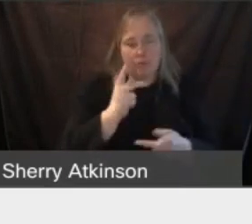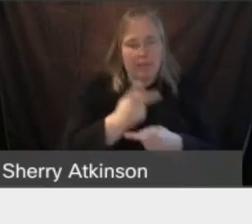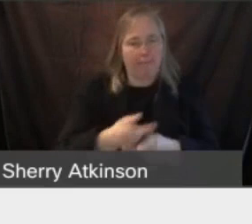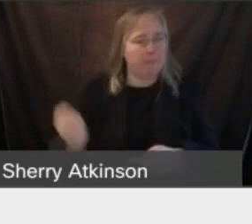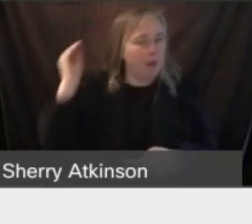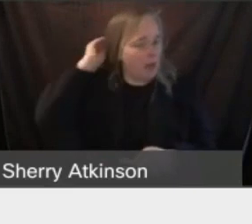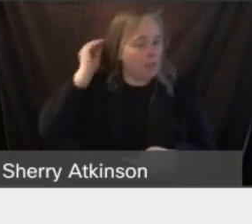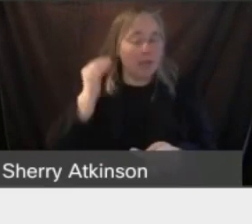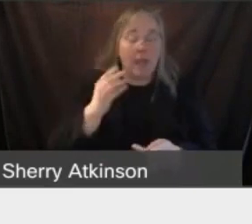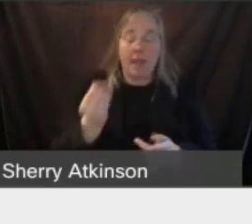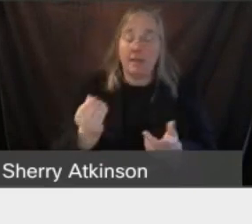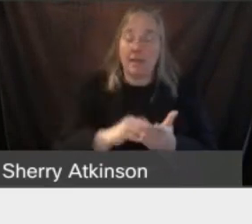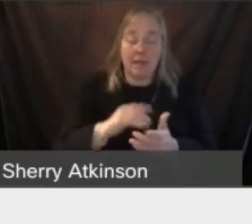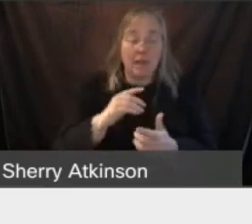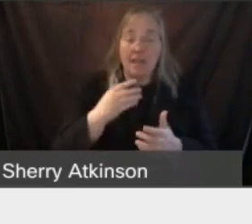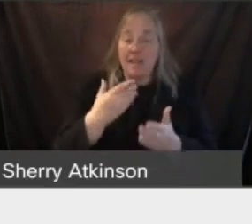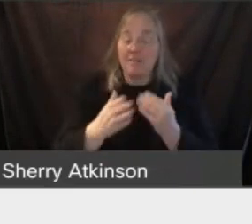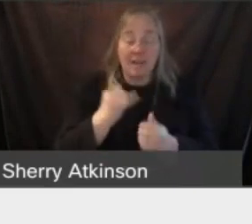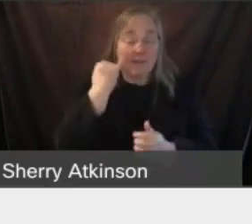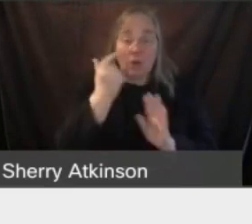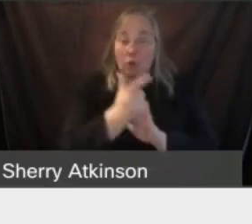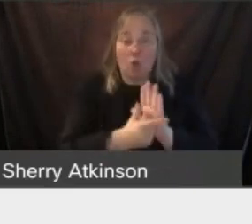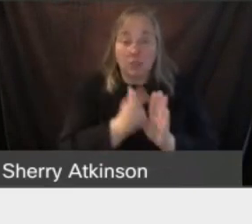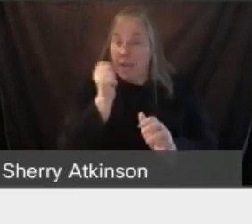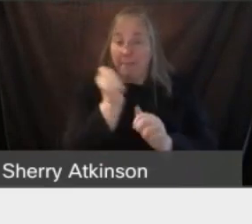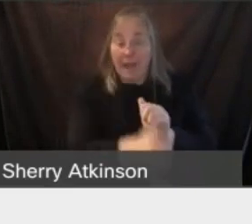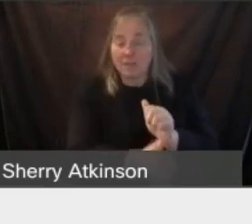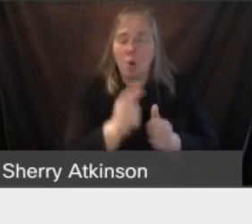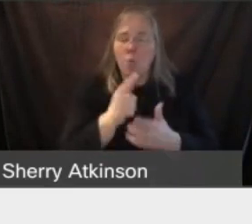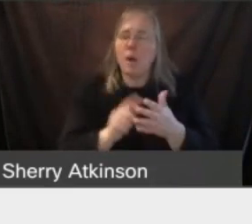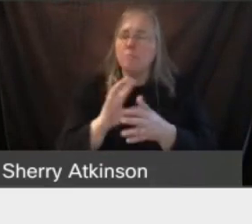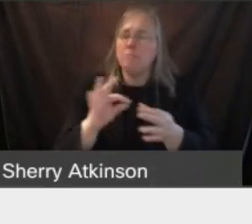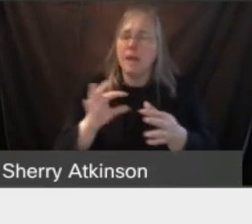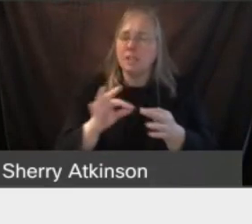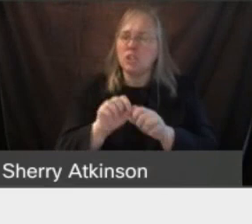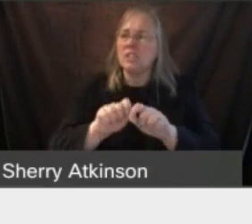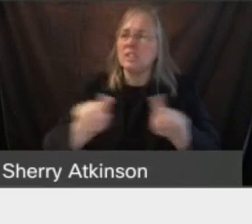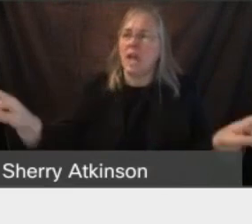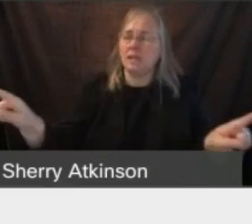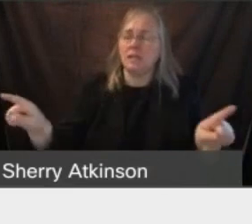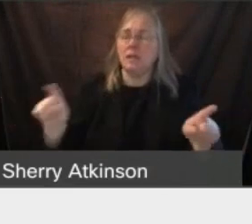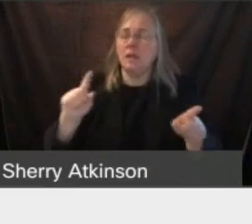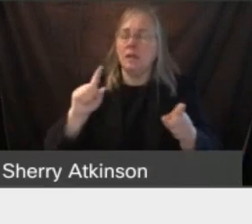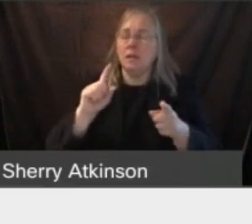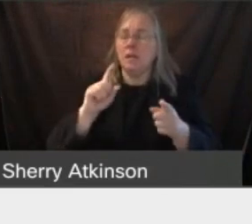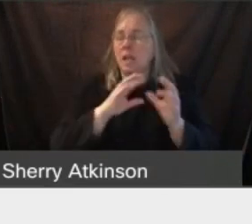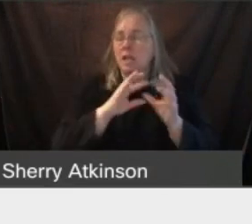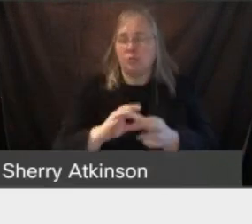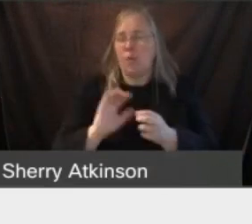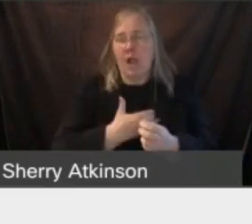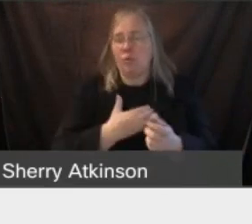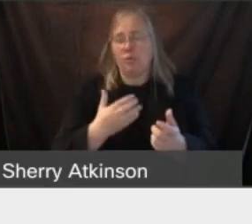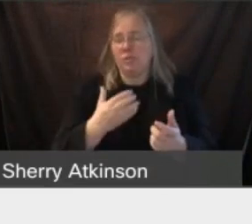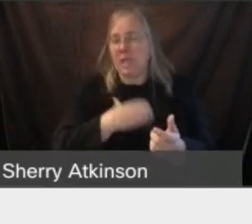don't pass, what's the message that's being sent in terms of the desire to have A, development as a whole, and